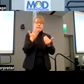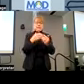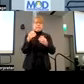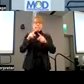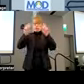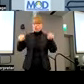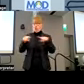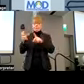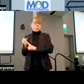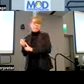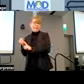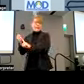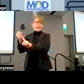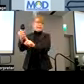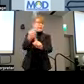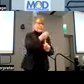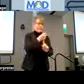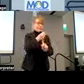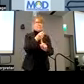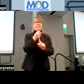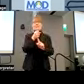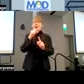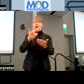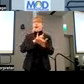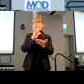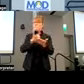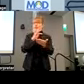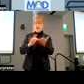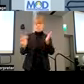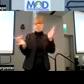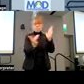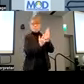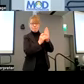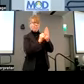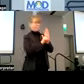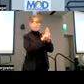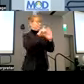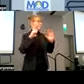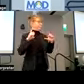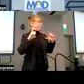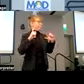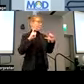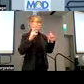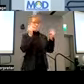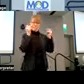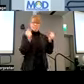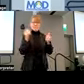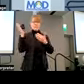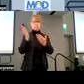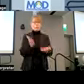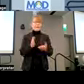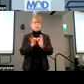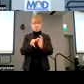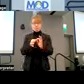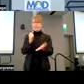in a cart that has an iPad attached to it. And we can very quickly, instantly bring in an interpreter. And this can